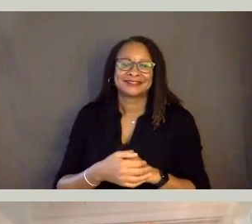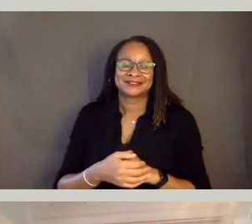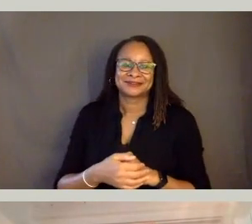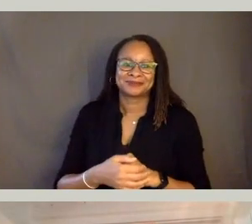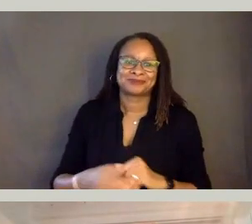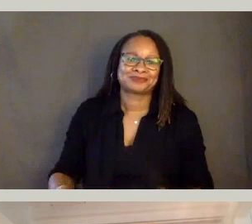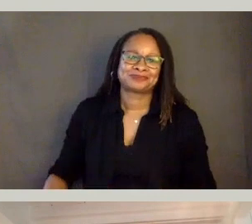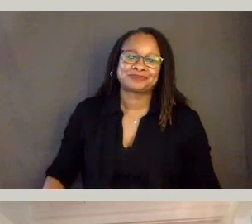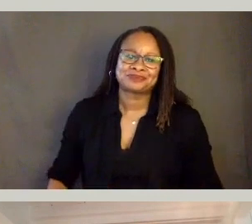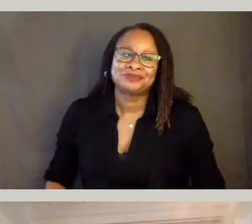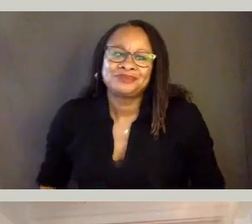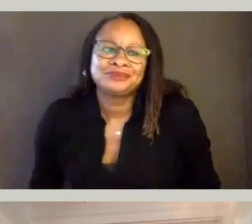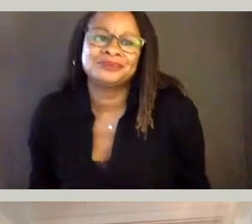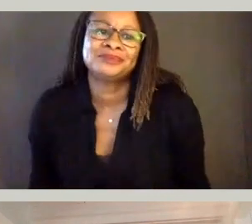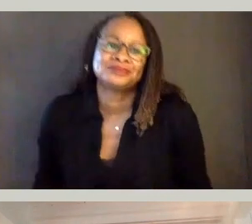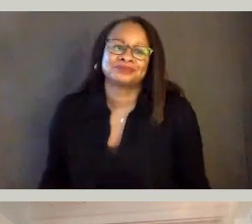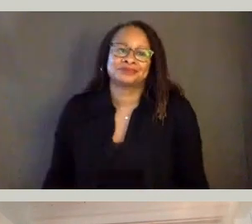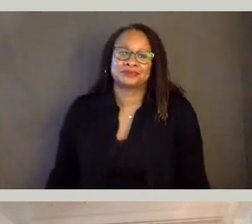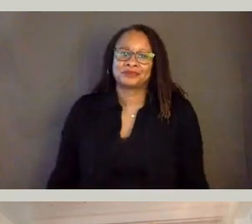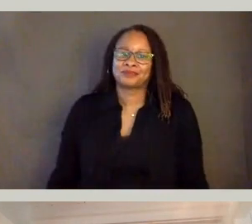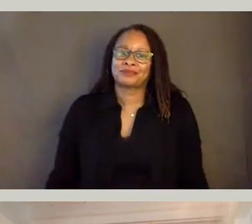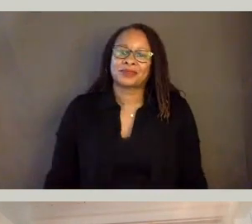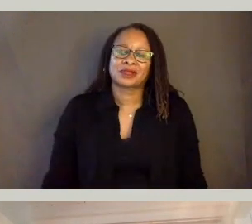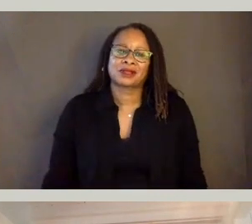And, you know, I think, Marilyn,